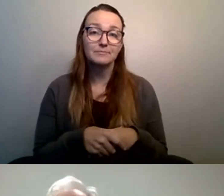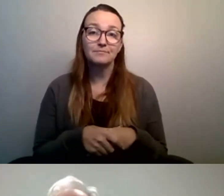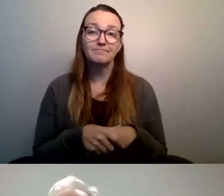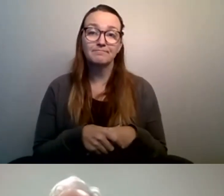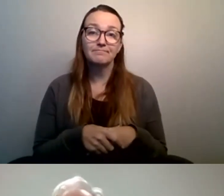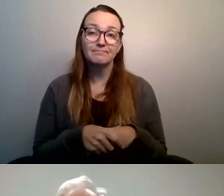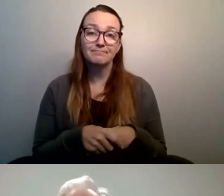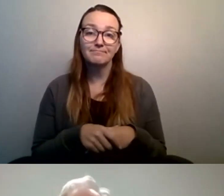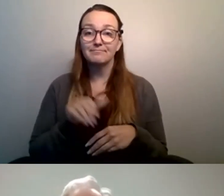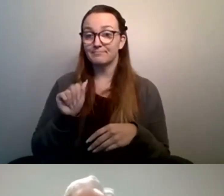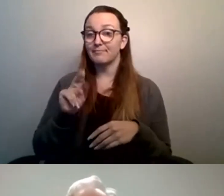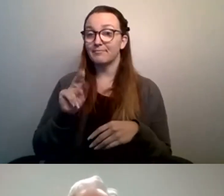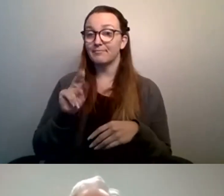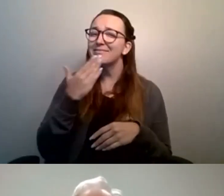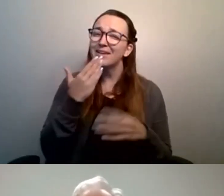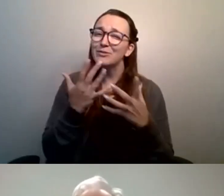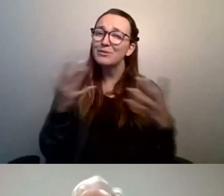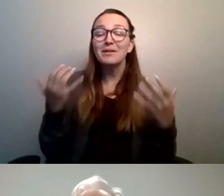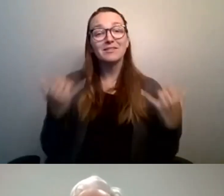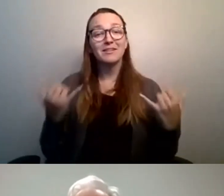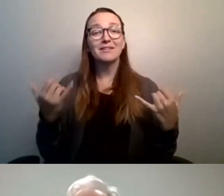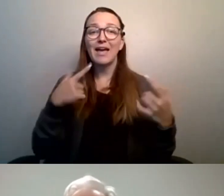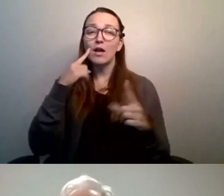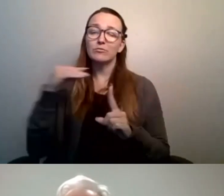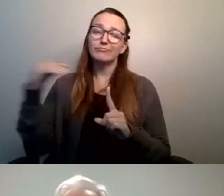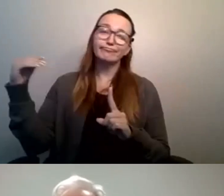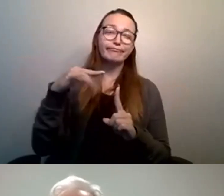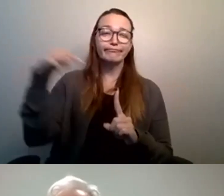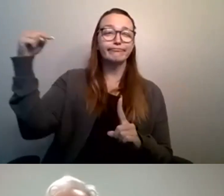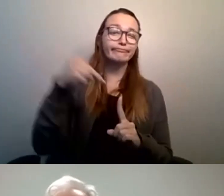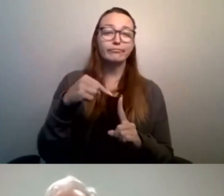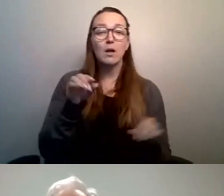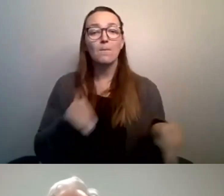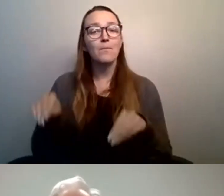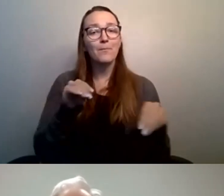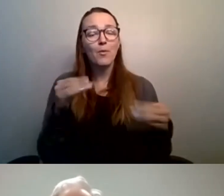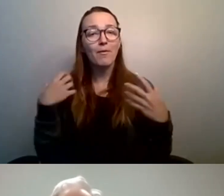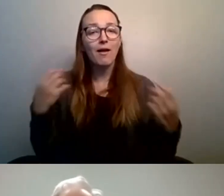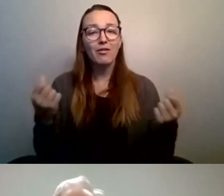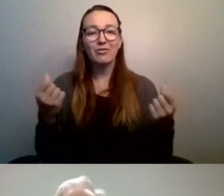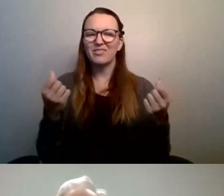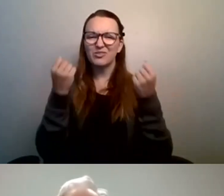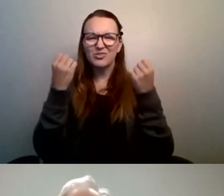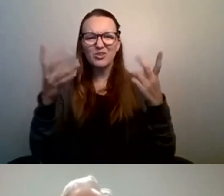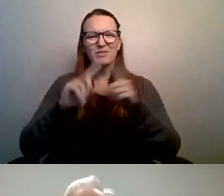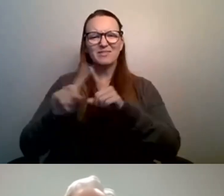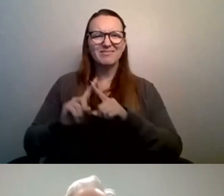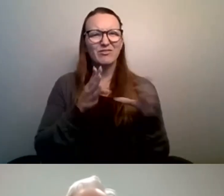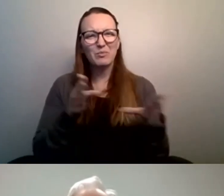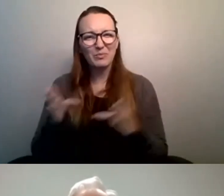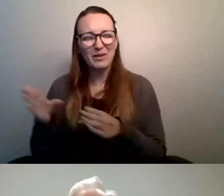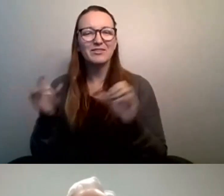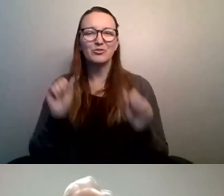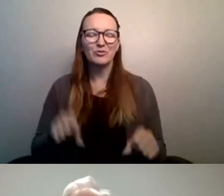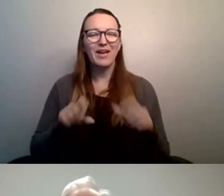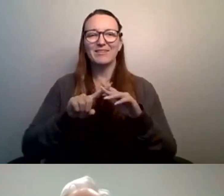Thank you so much. And today we're spotlighting mobile health, but there's so many ways to initiate a partnership. And it might